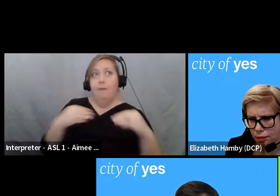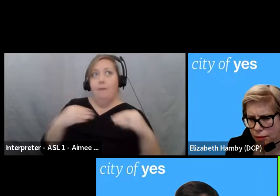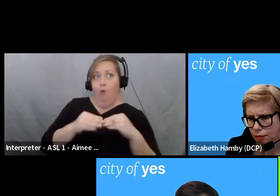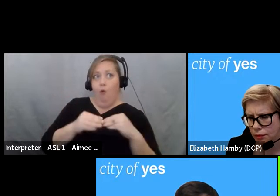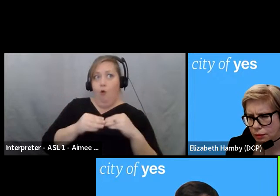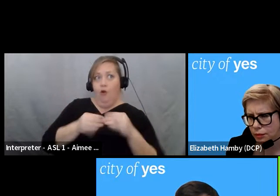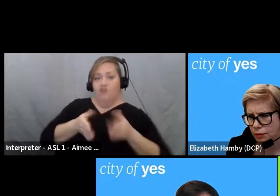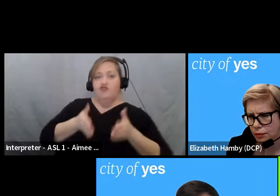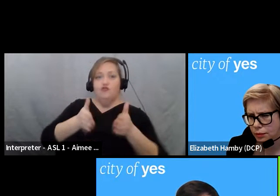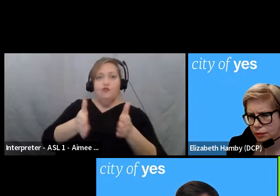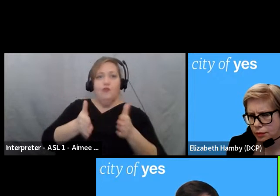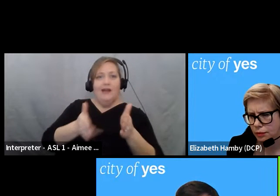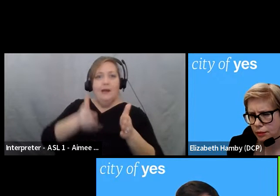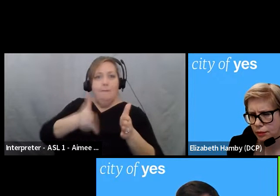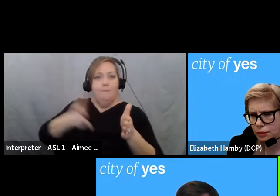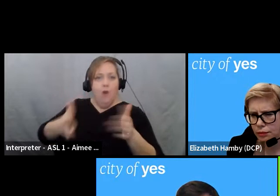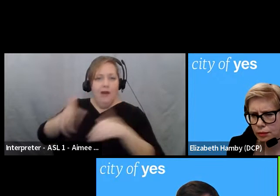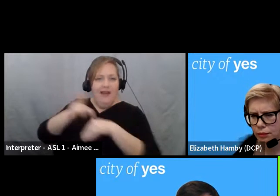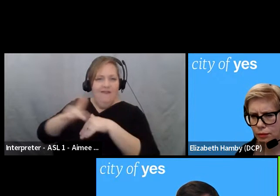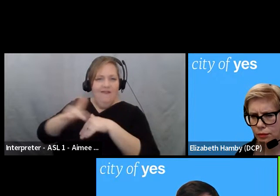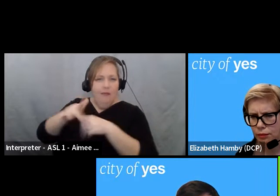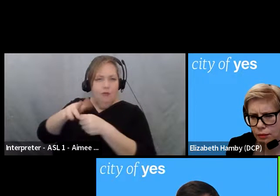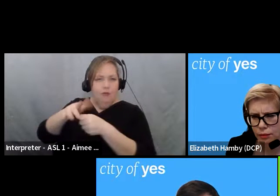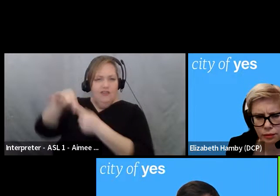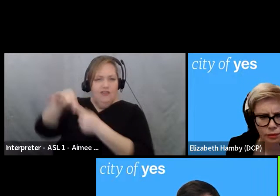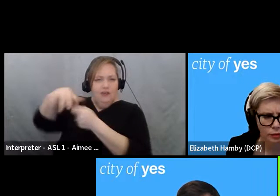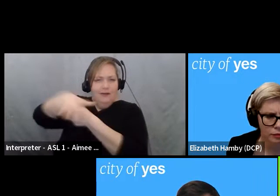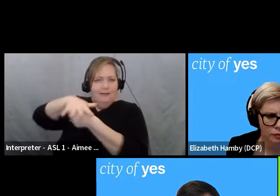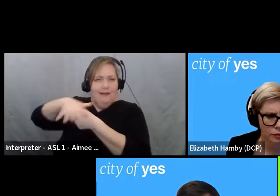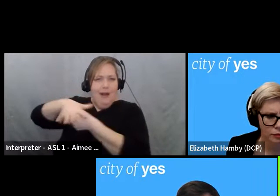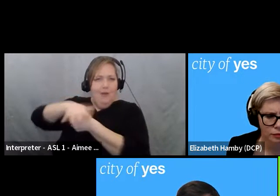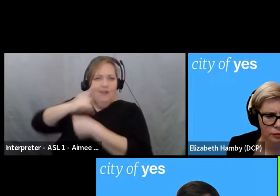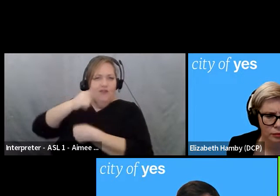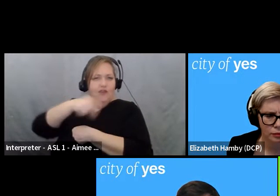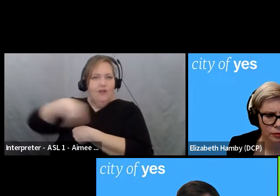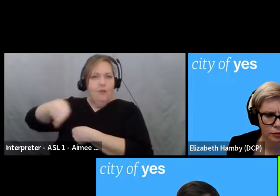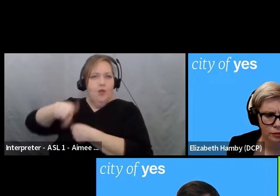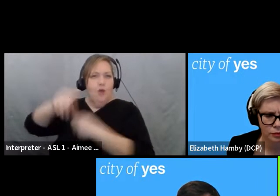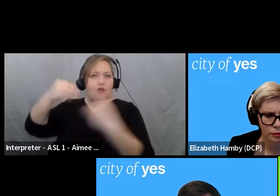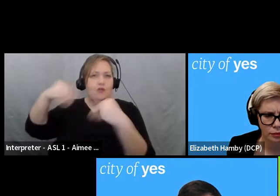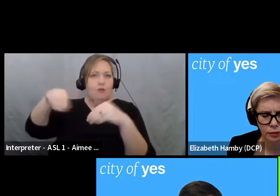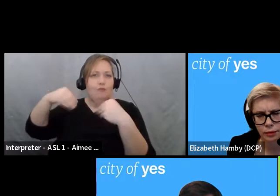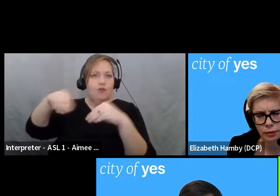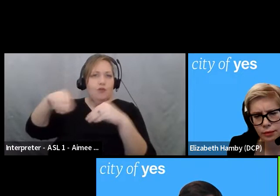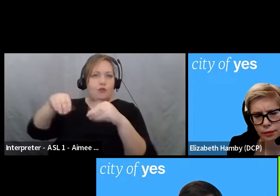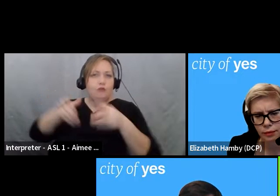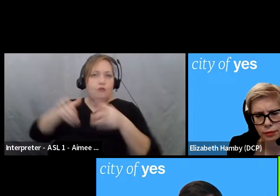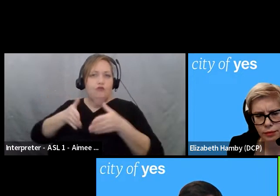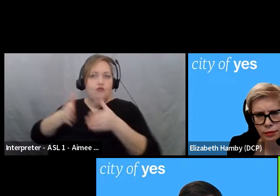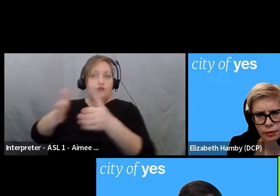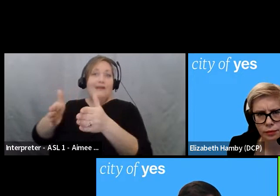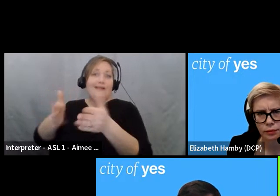street parking in certain sense for some of those commercial corridors at least.